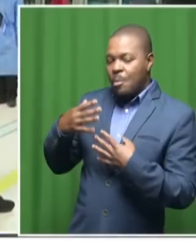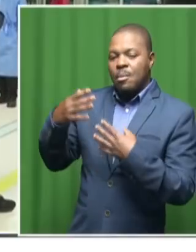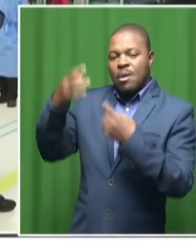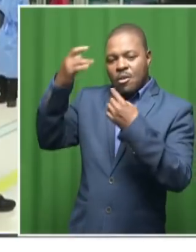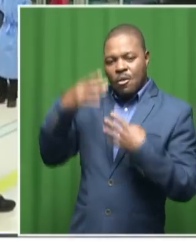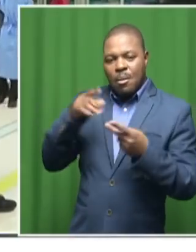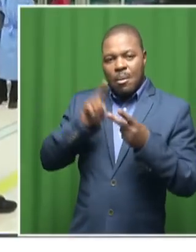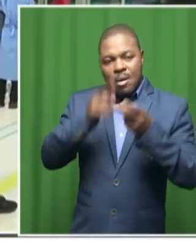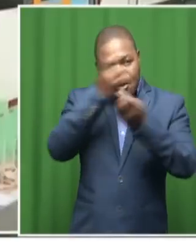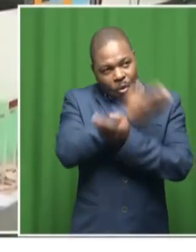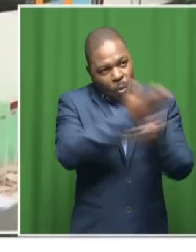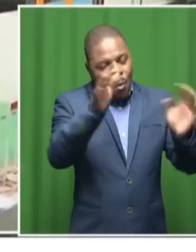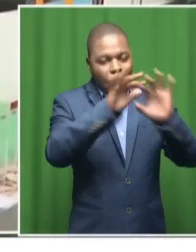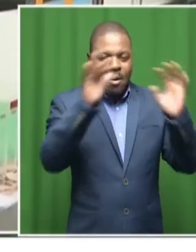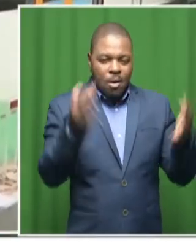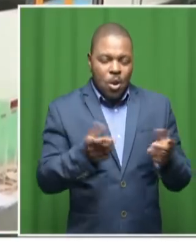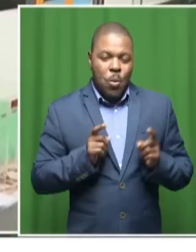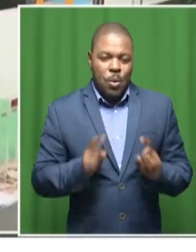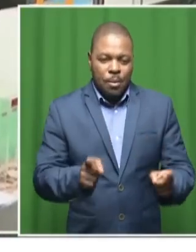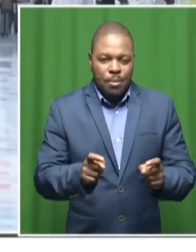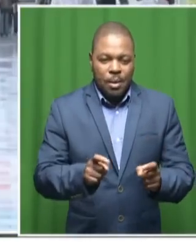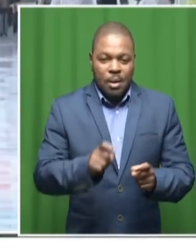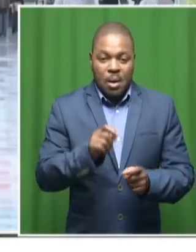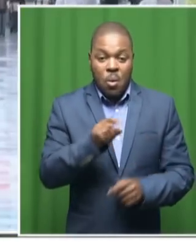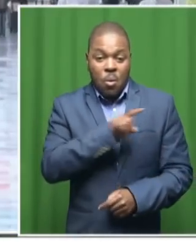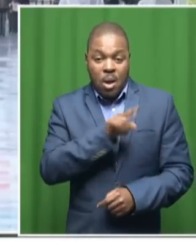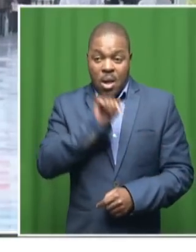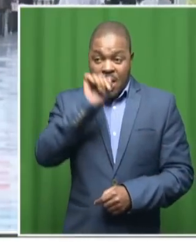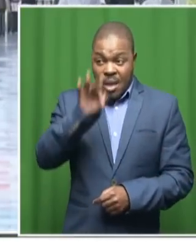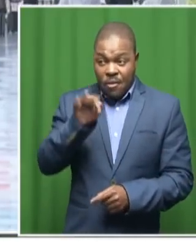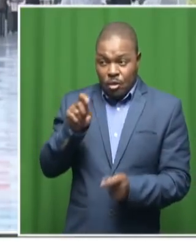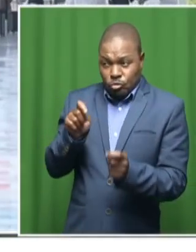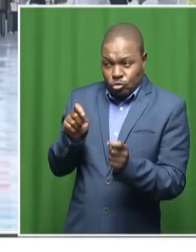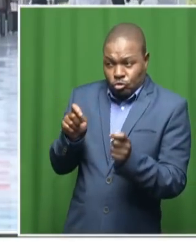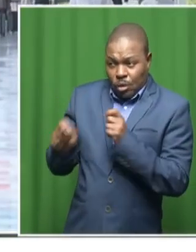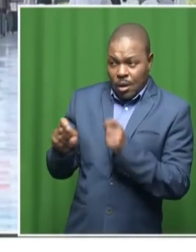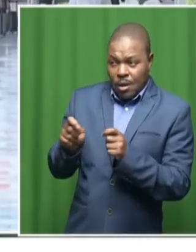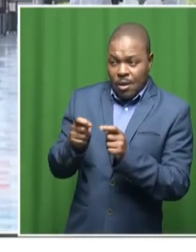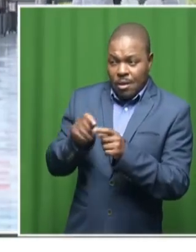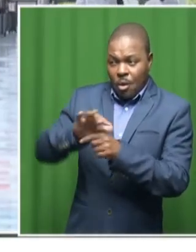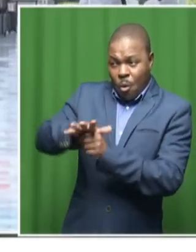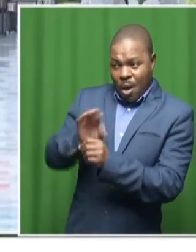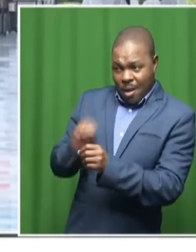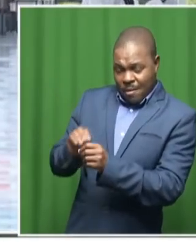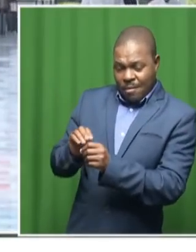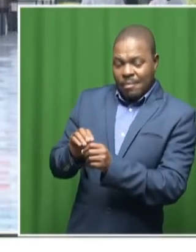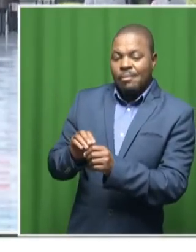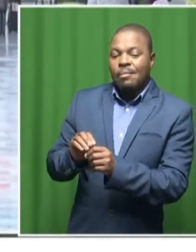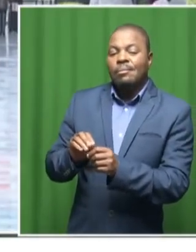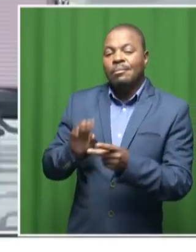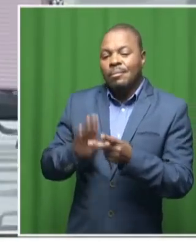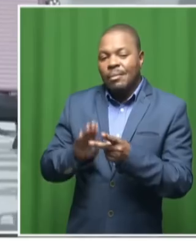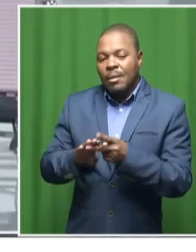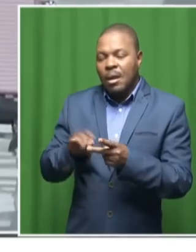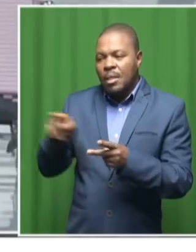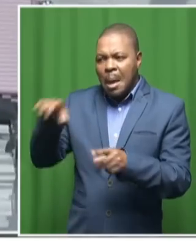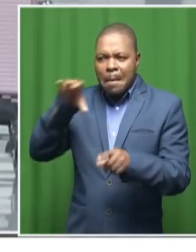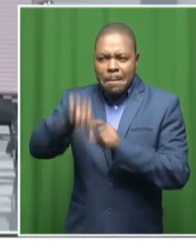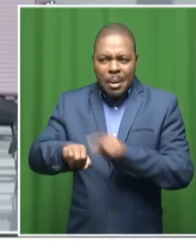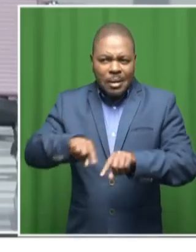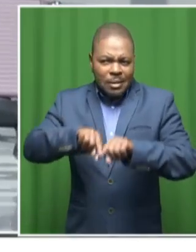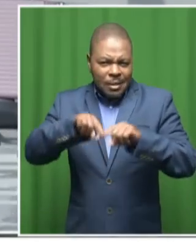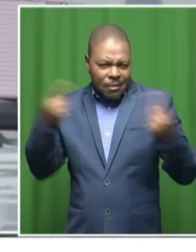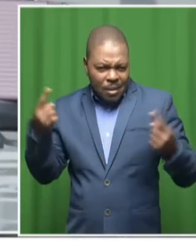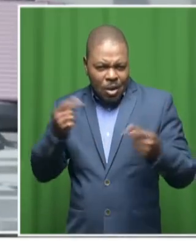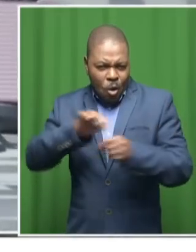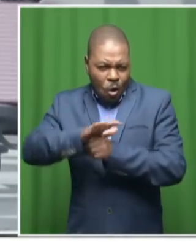the world as quickly as possible, so that if there is a change in the variants and what they are detecting is different from